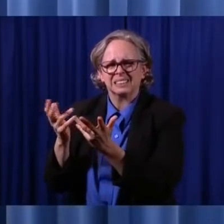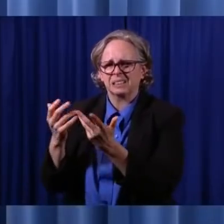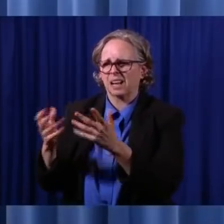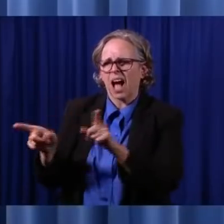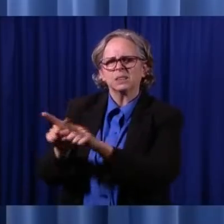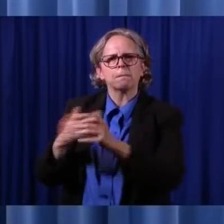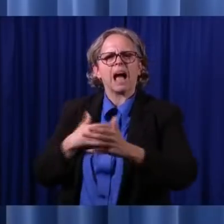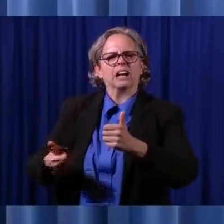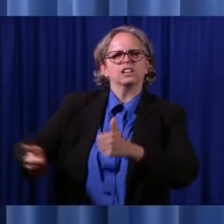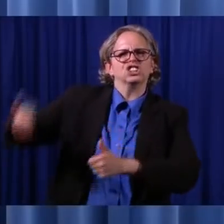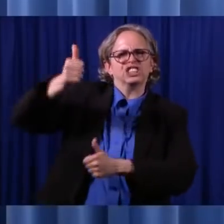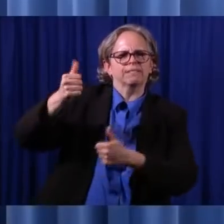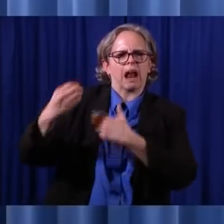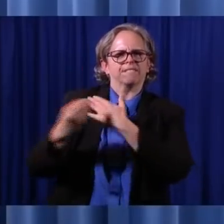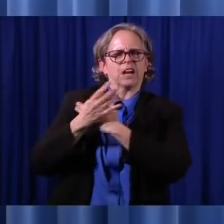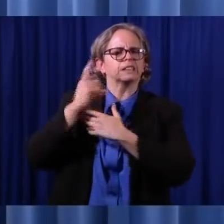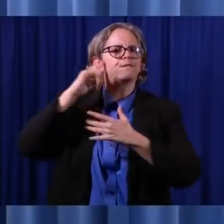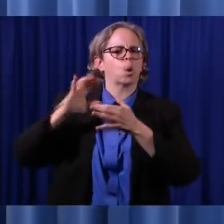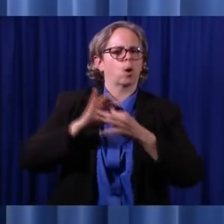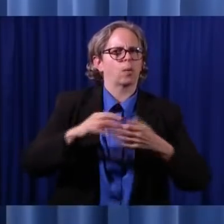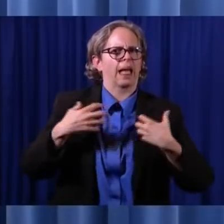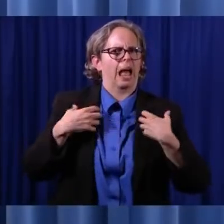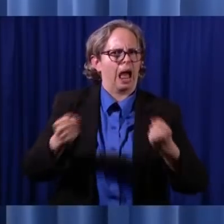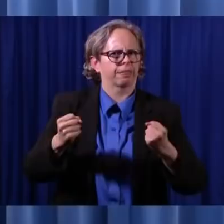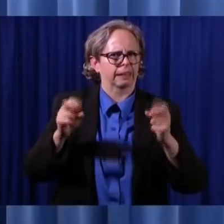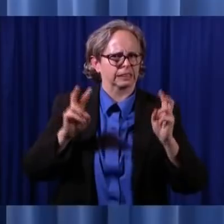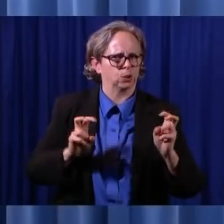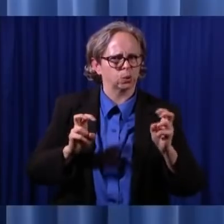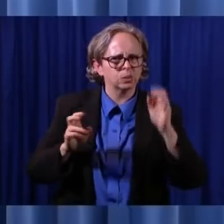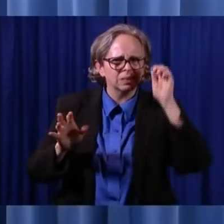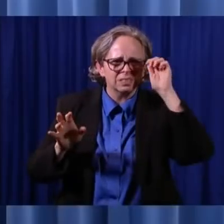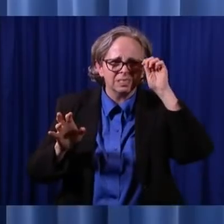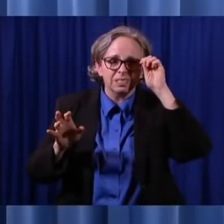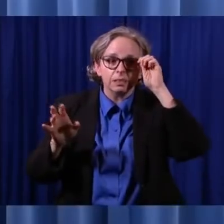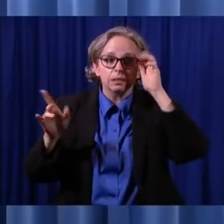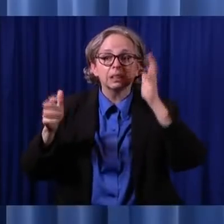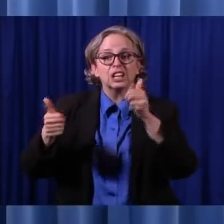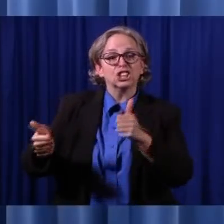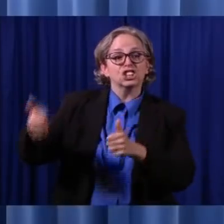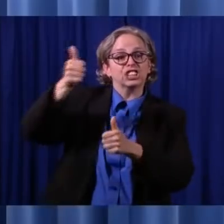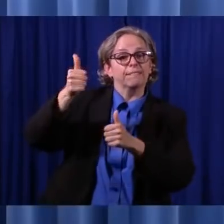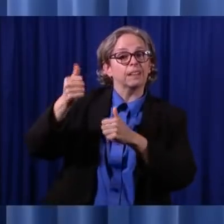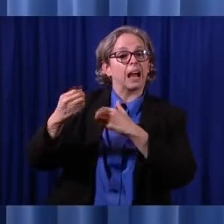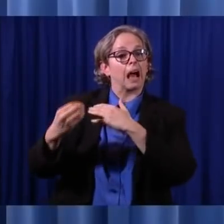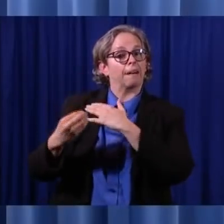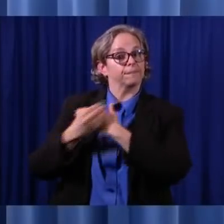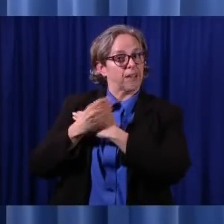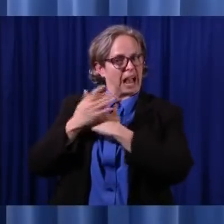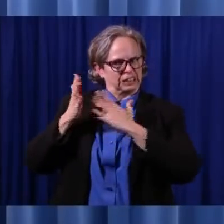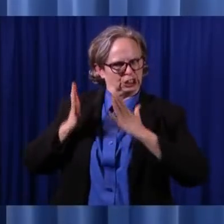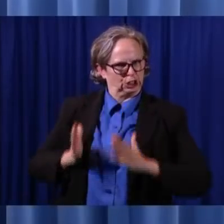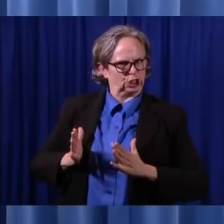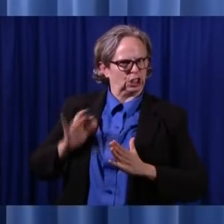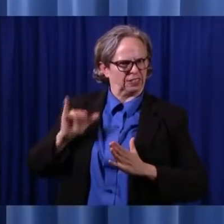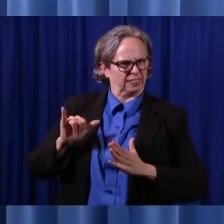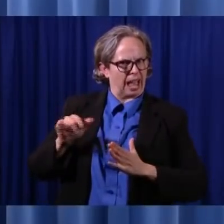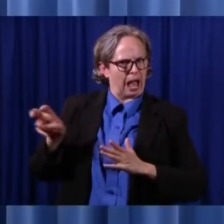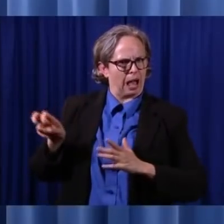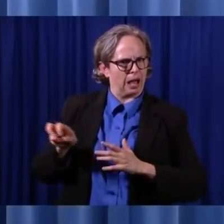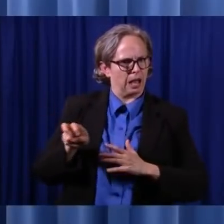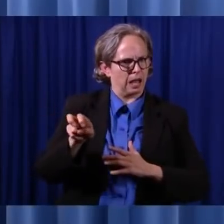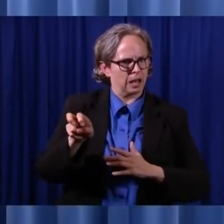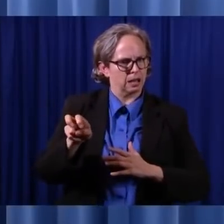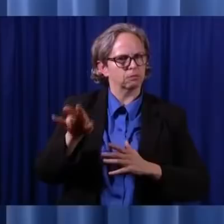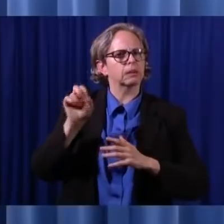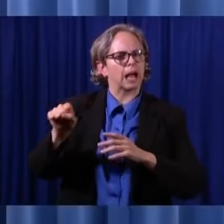issues. As chief health advisor, she will continue to be